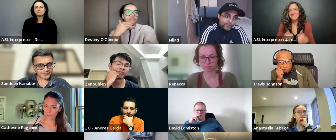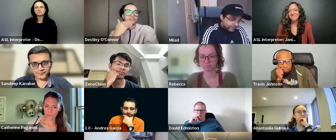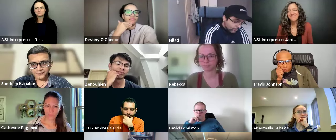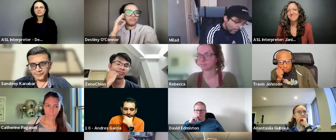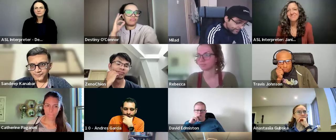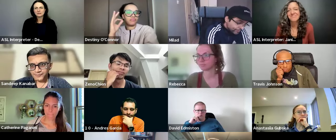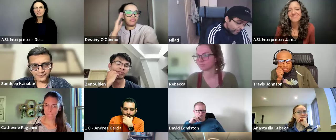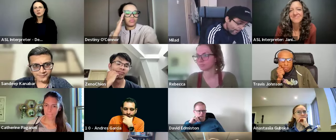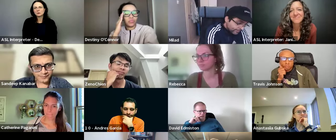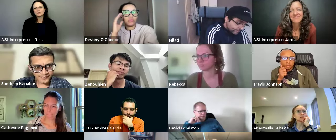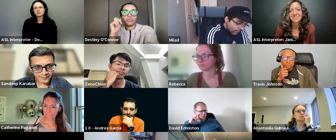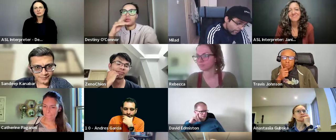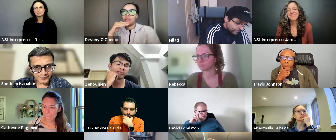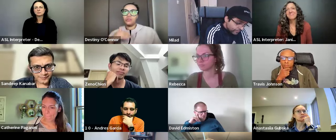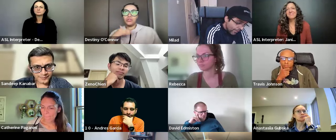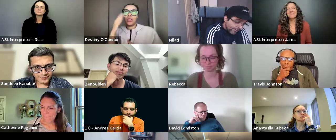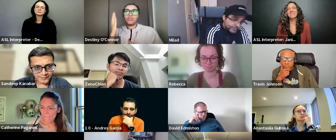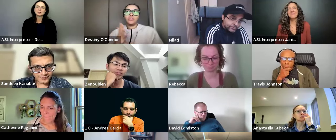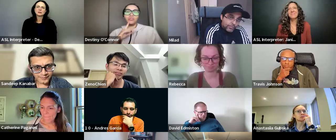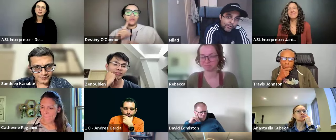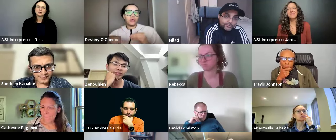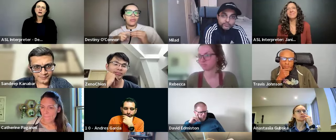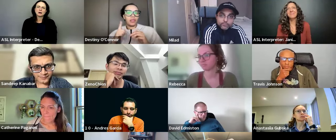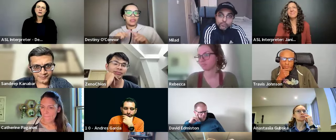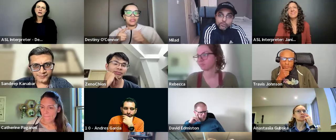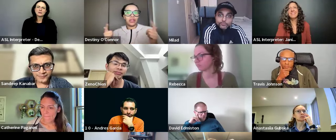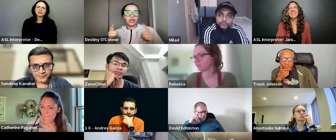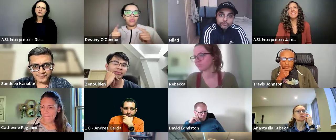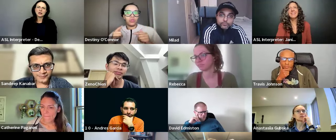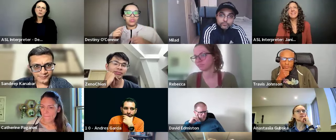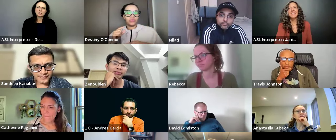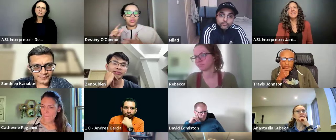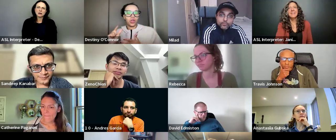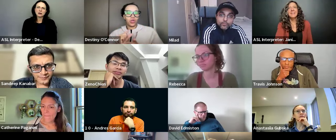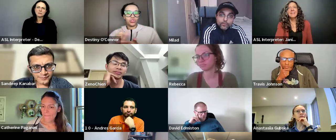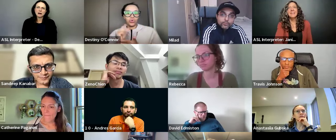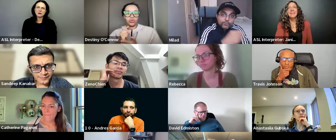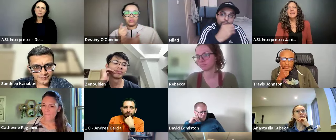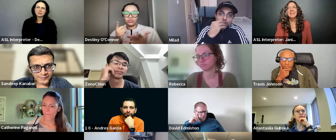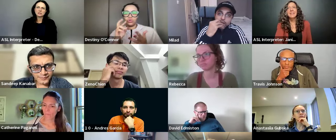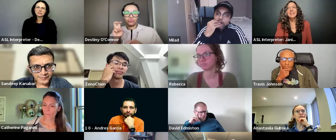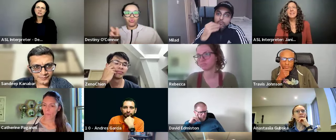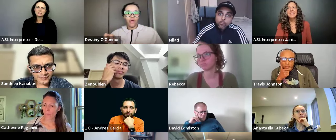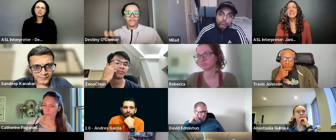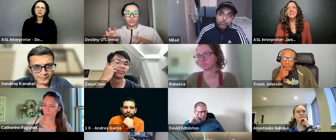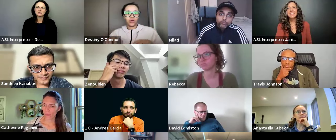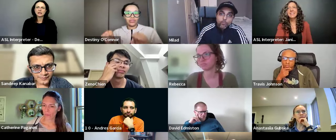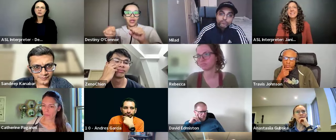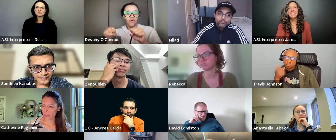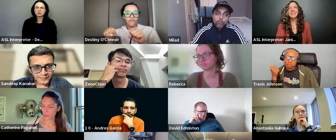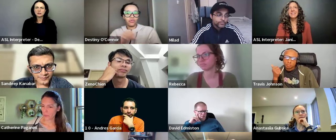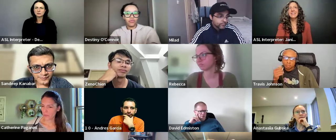Yeah. Okay. Thank you. Thank you, Sandeep. All right. The next thing we can talk about is